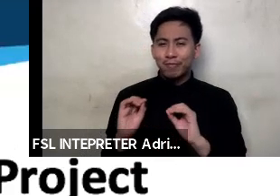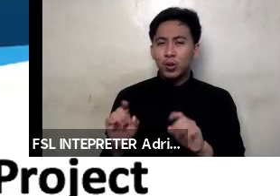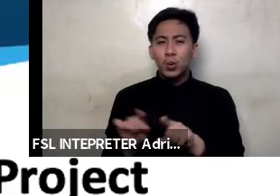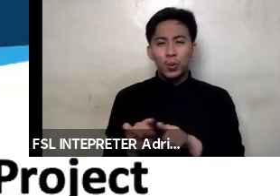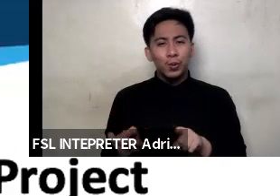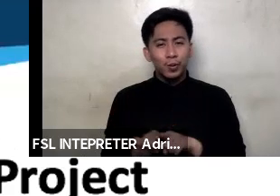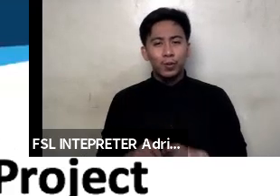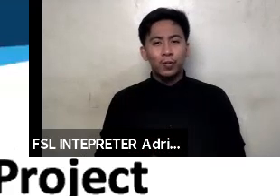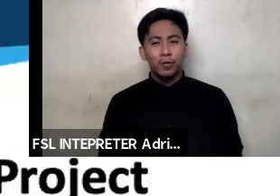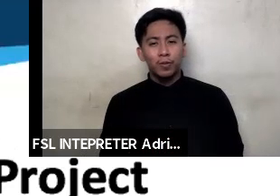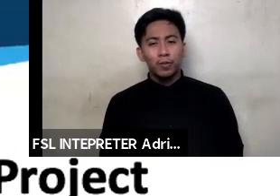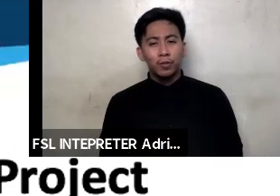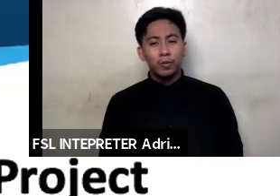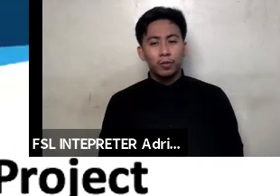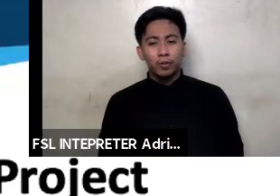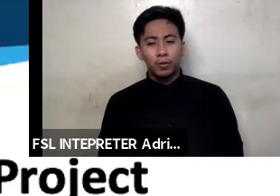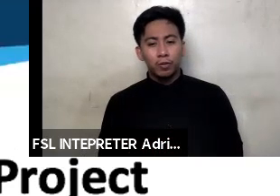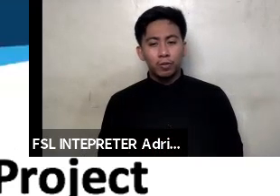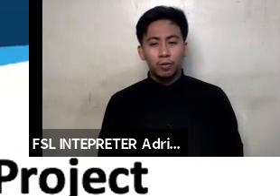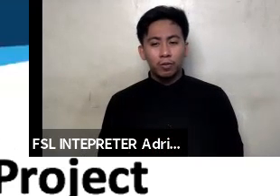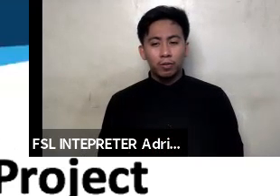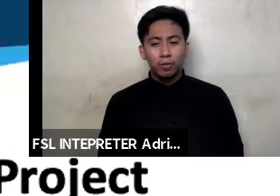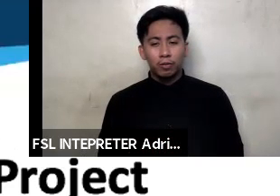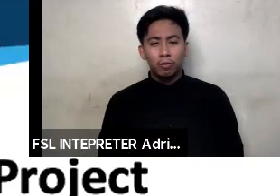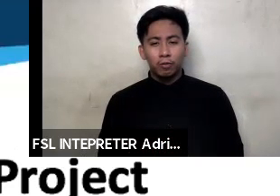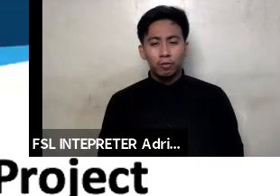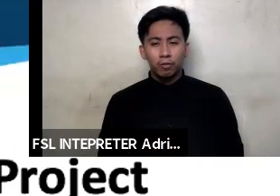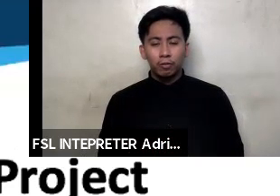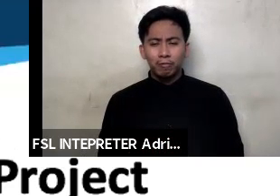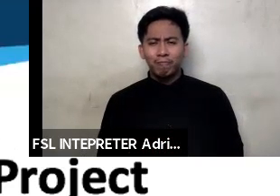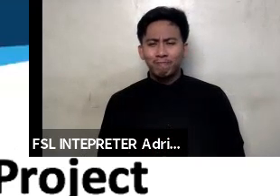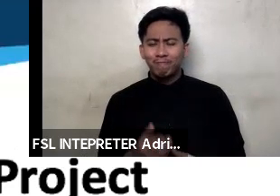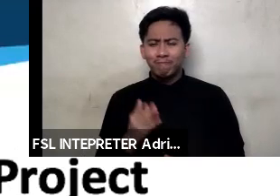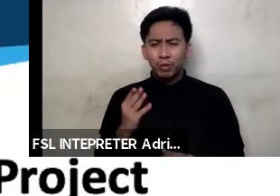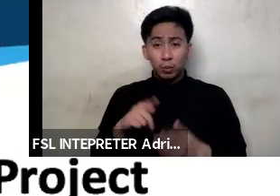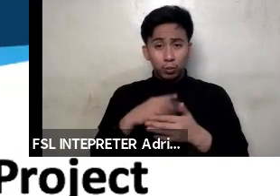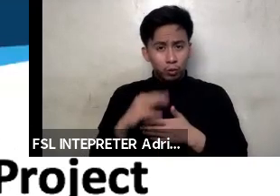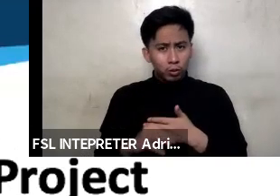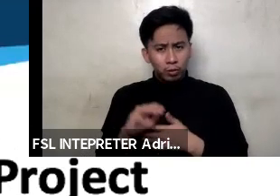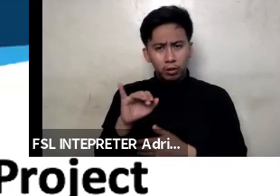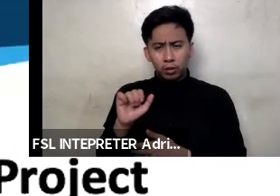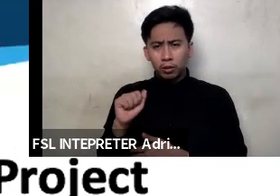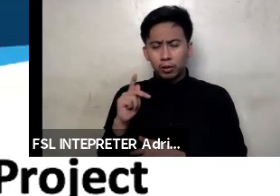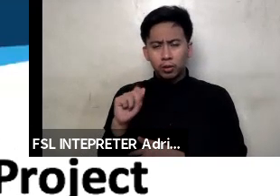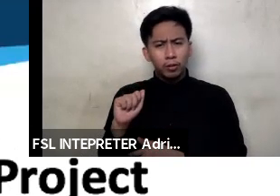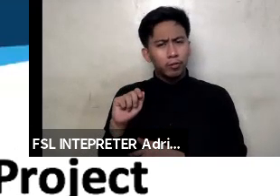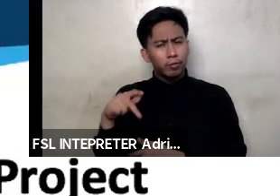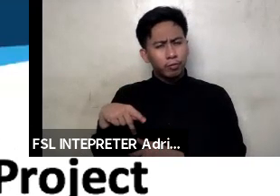The Hangkop o Hangyo Kupkup Adapt a Stunting Charity. It means yakap. In Bisaya word